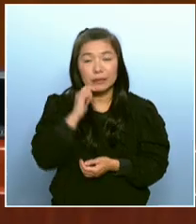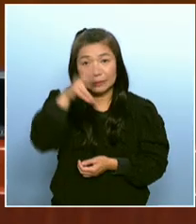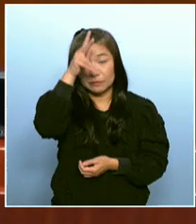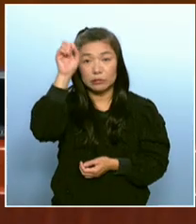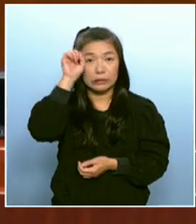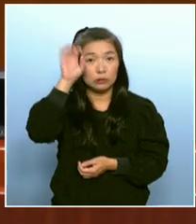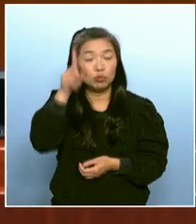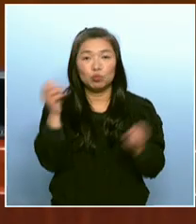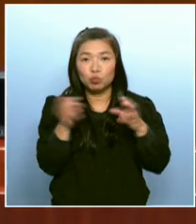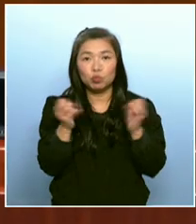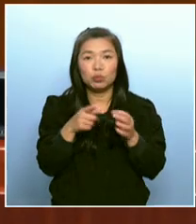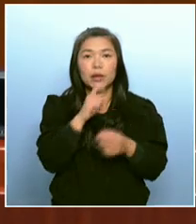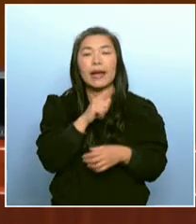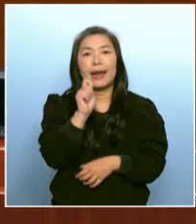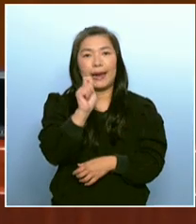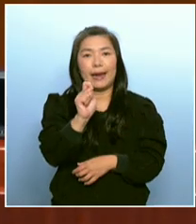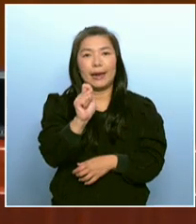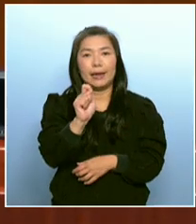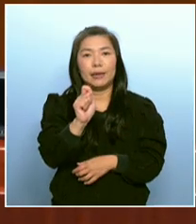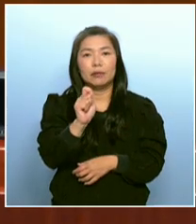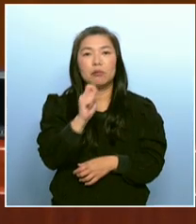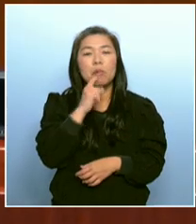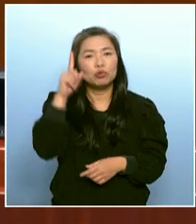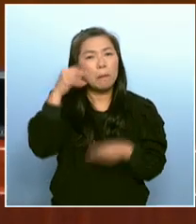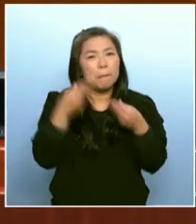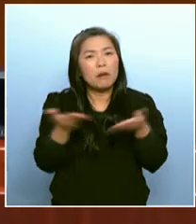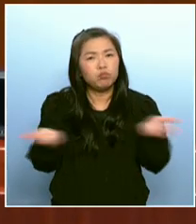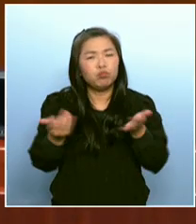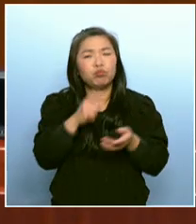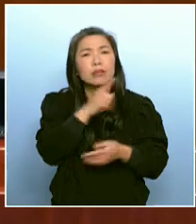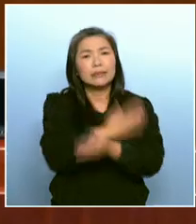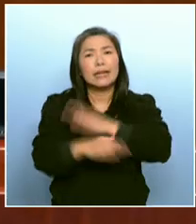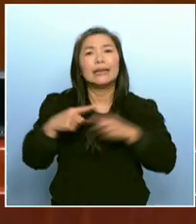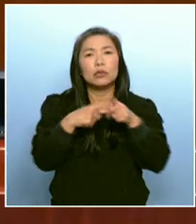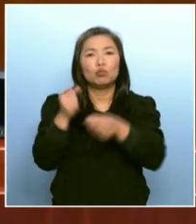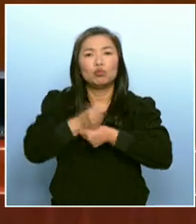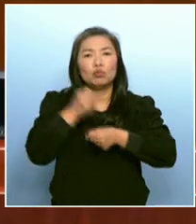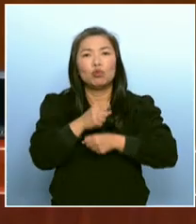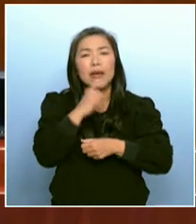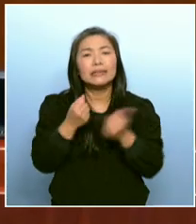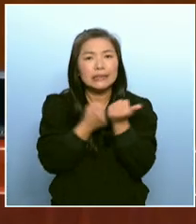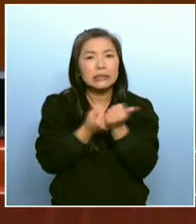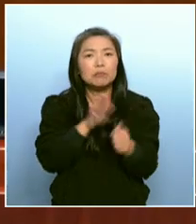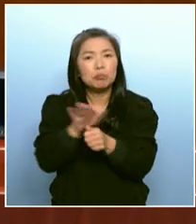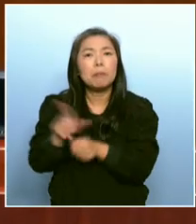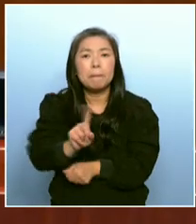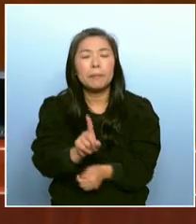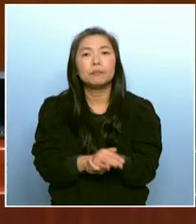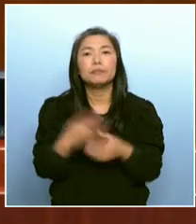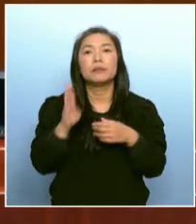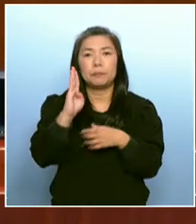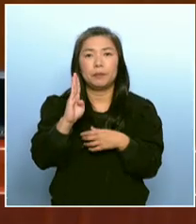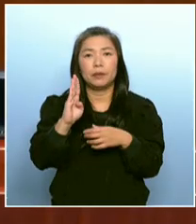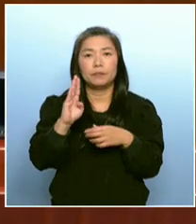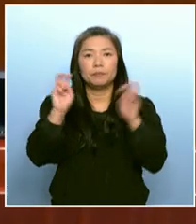a Monday, and the administration proposes discussing the following items: A. Measures and support services to promote